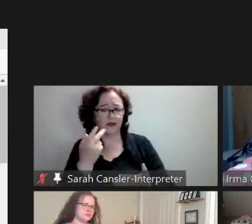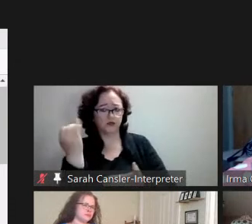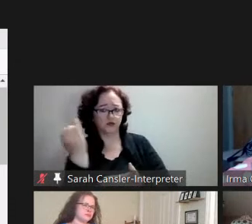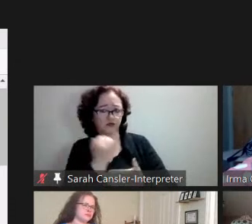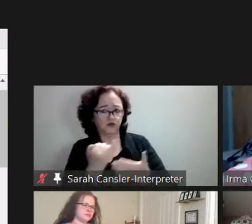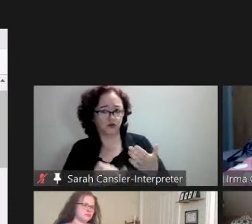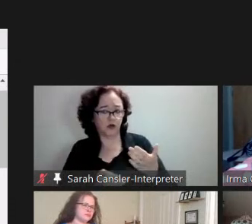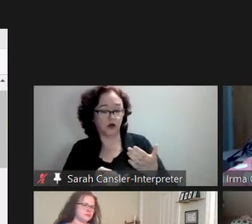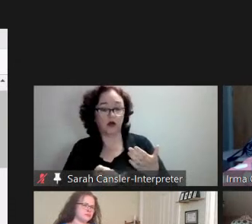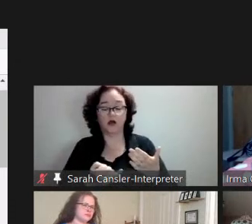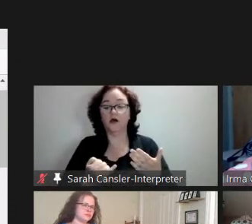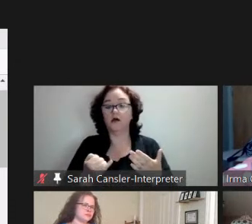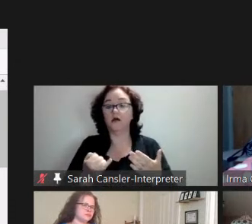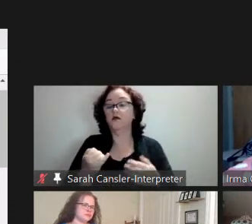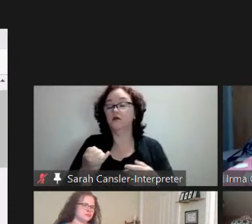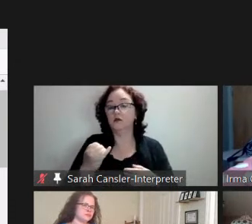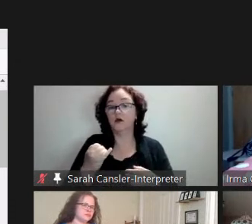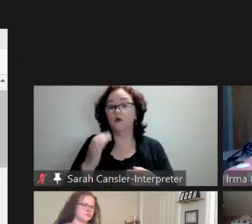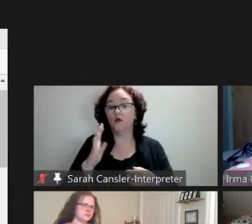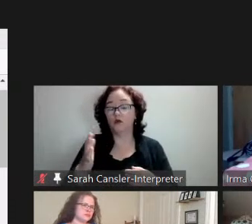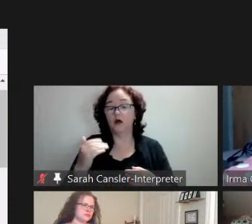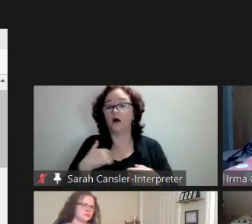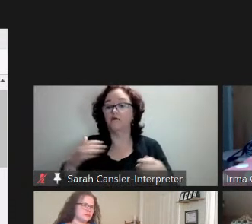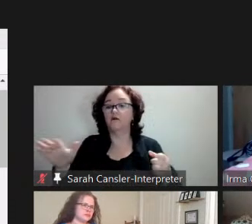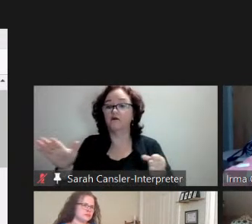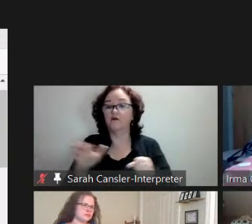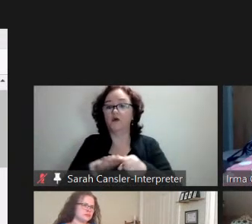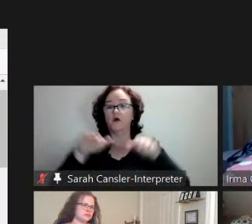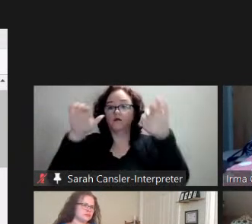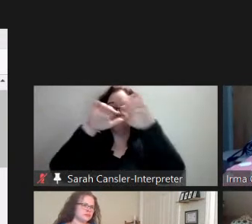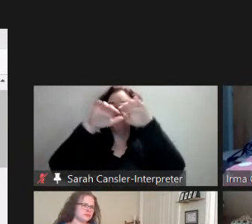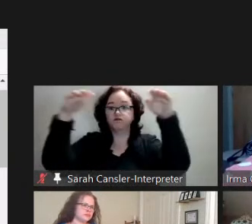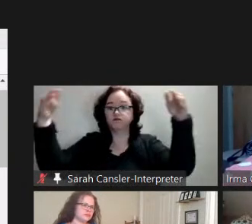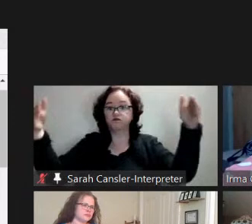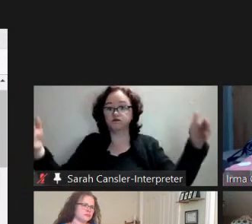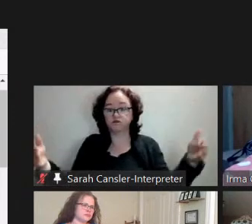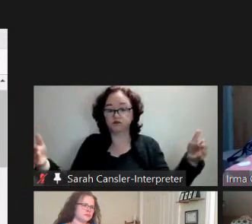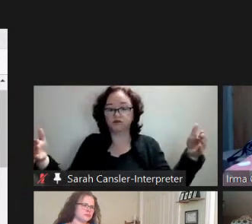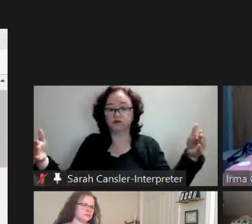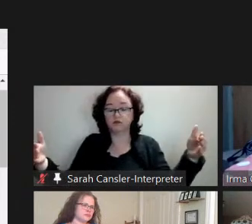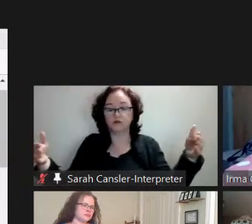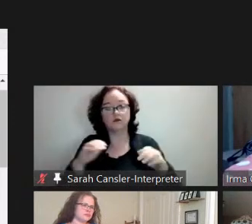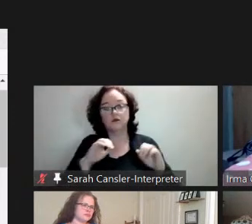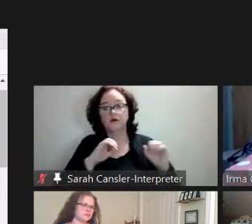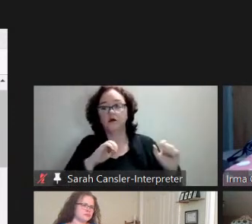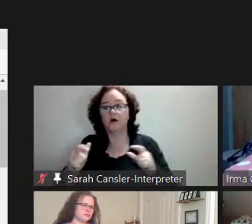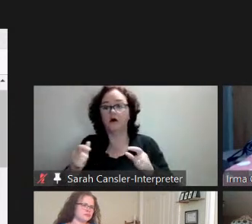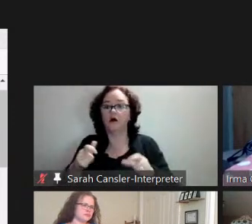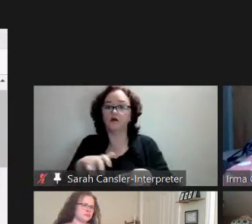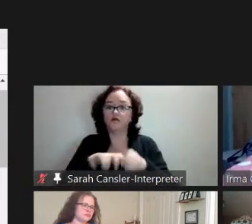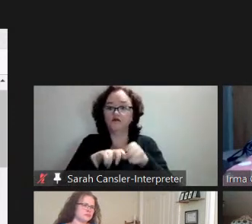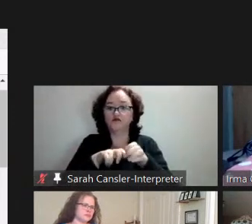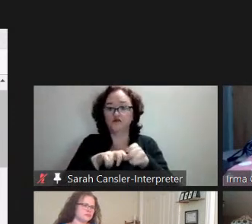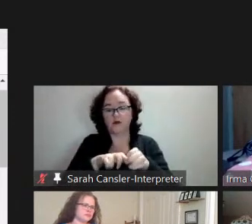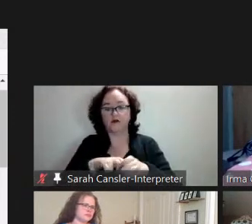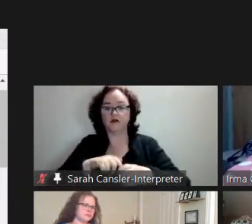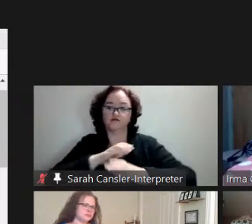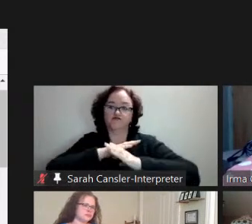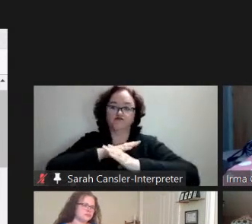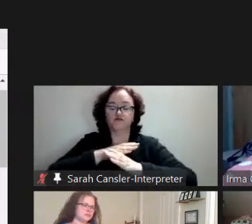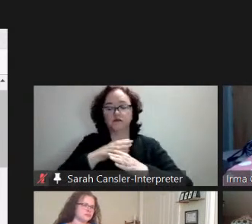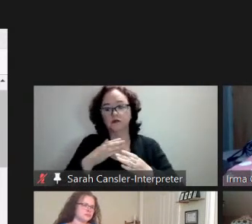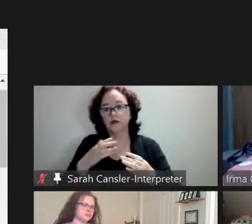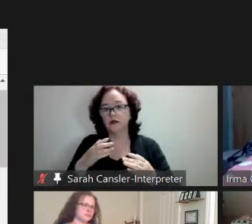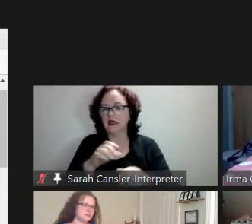that we'll have a full coverage canopy to better protect all riders from inclement weather.